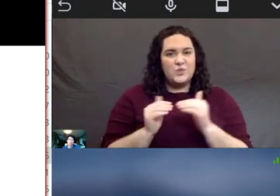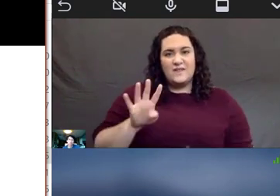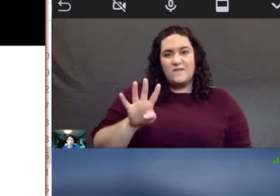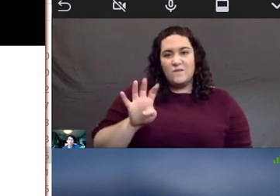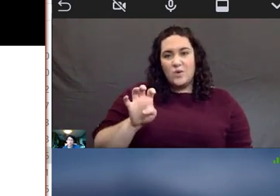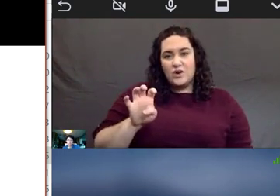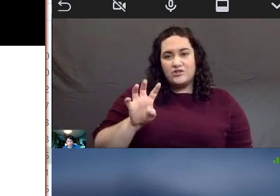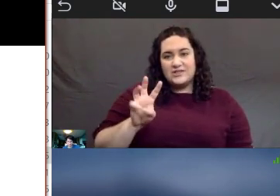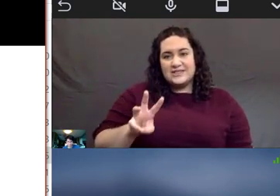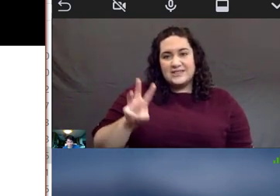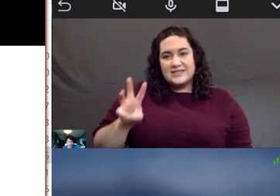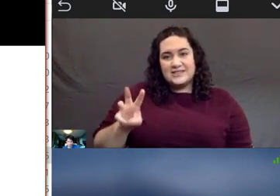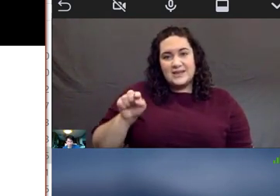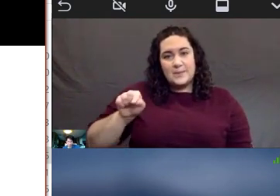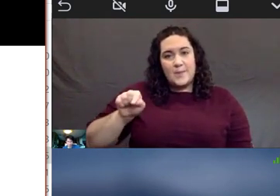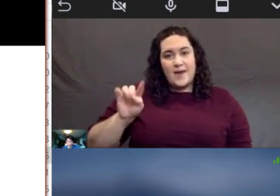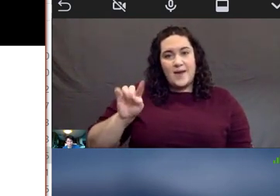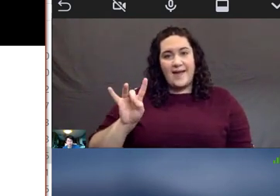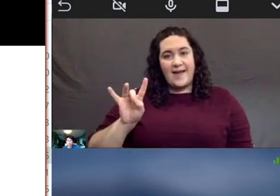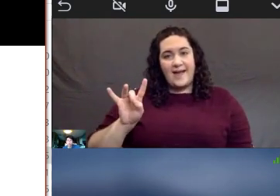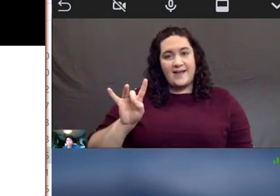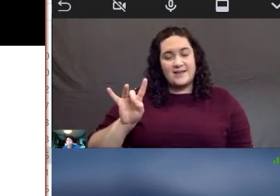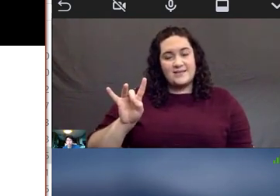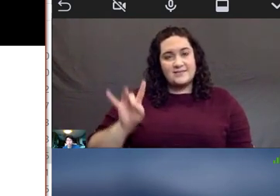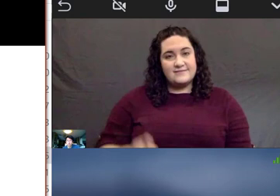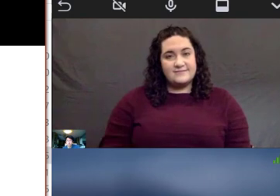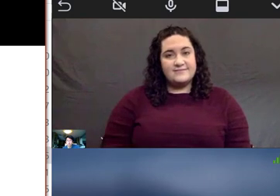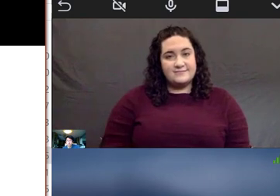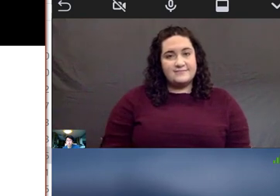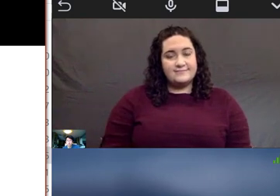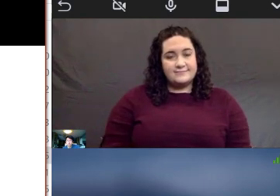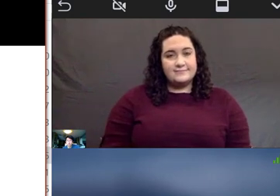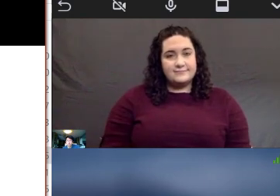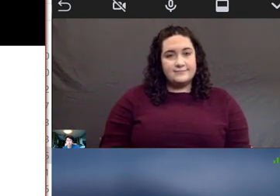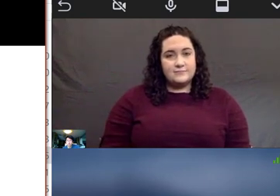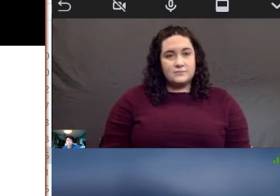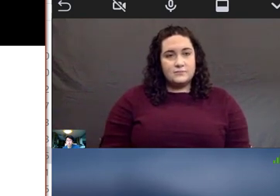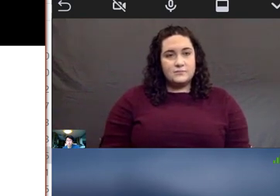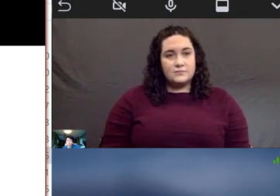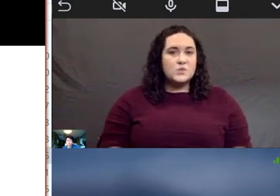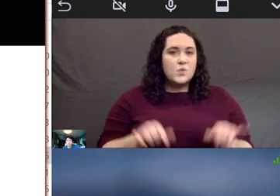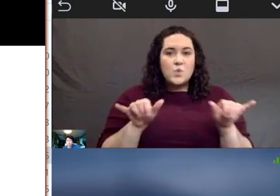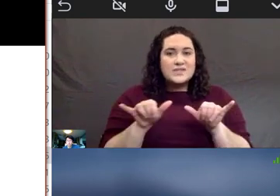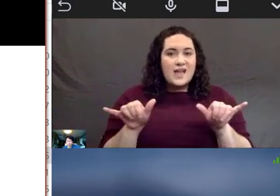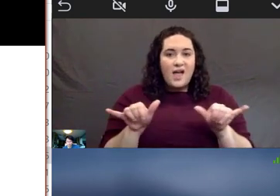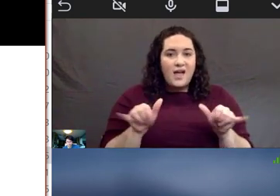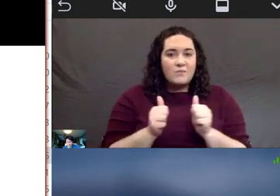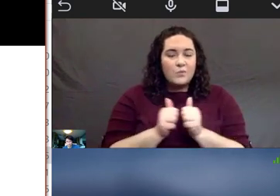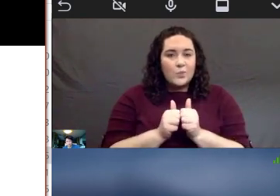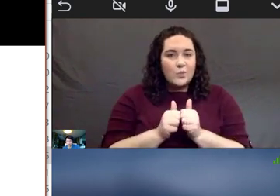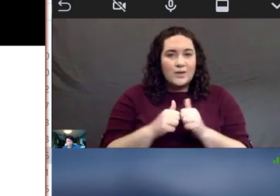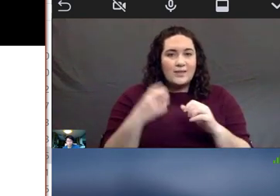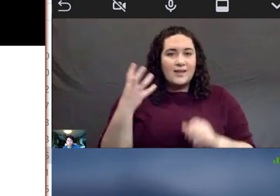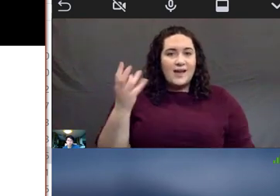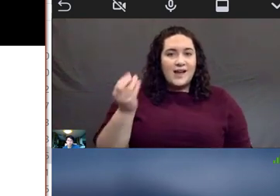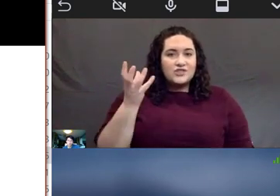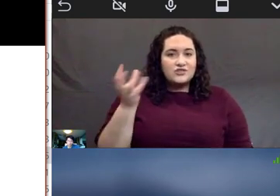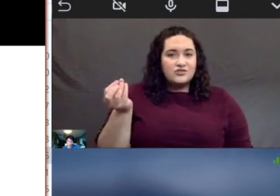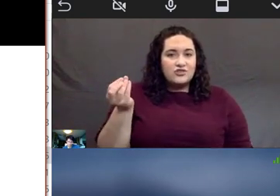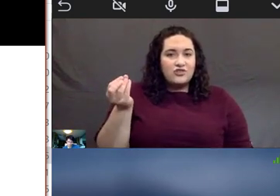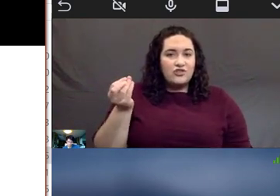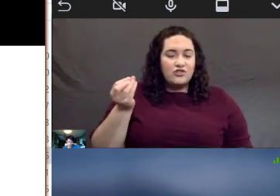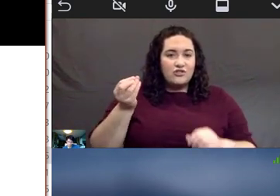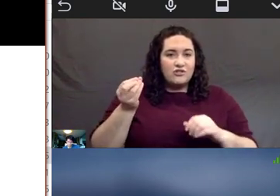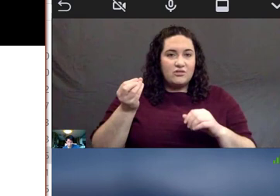watts per meter squared Kelvin. So just like with external flow, the important thing to do here is we have to pick the